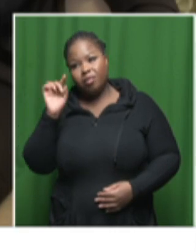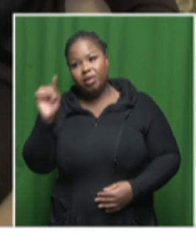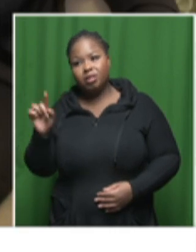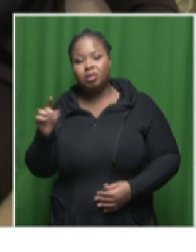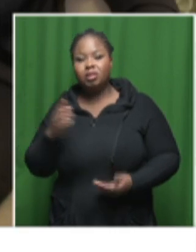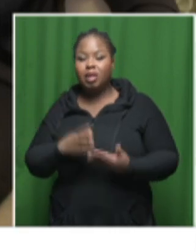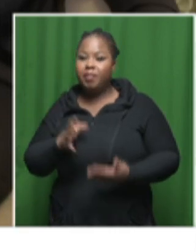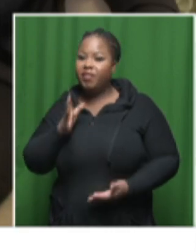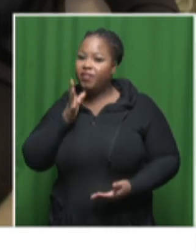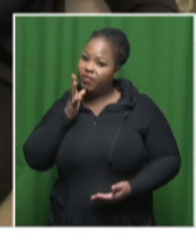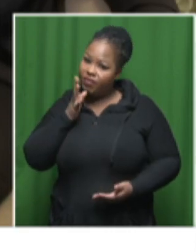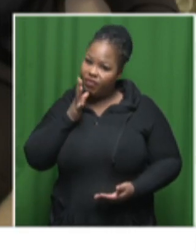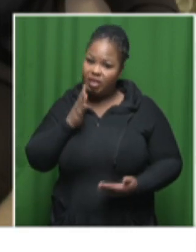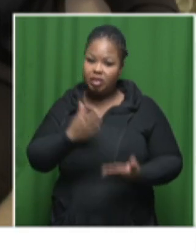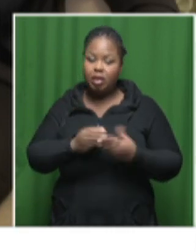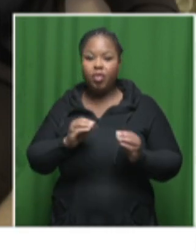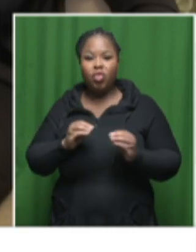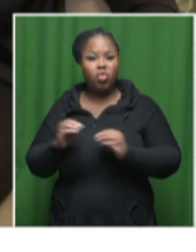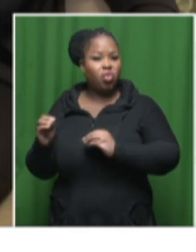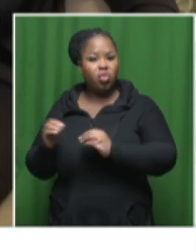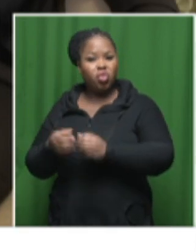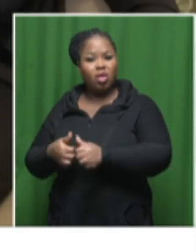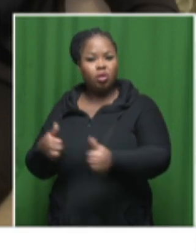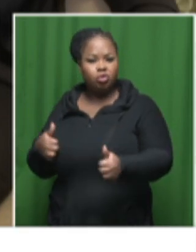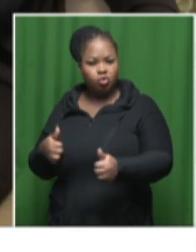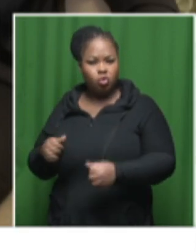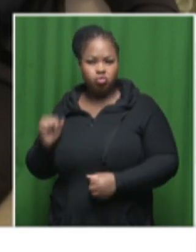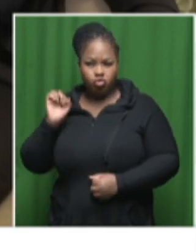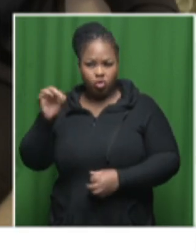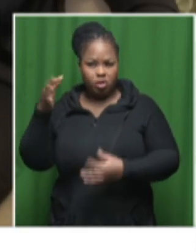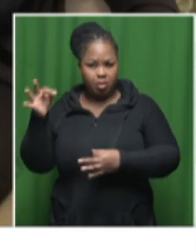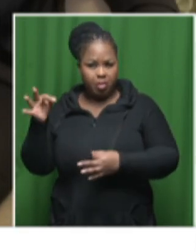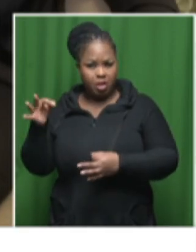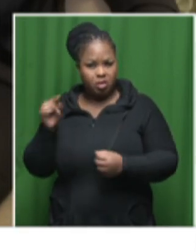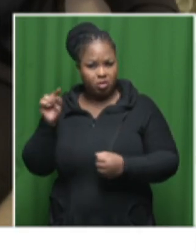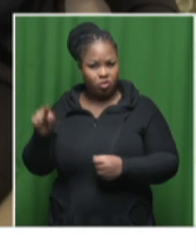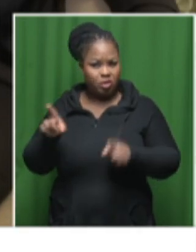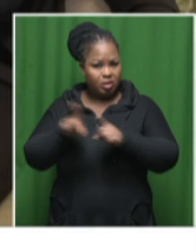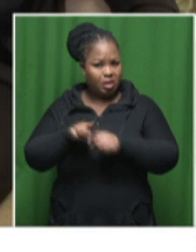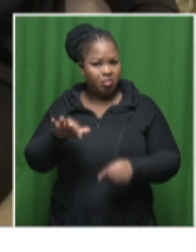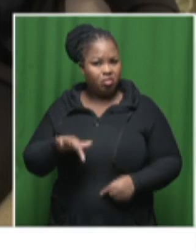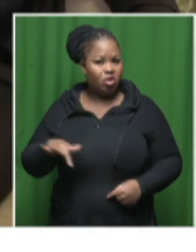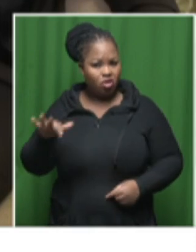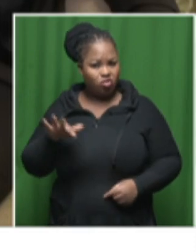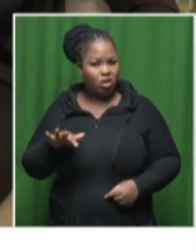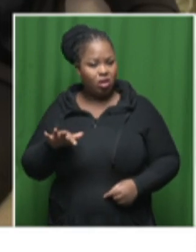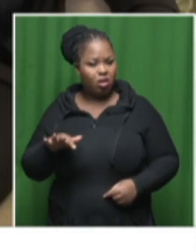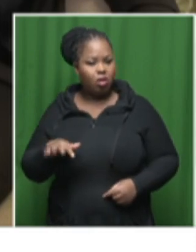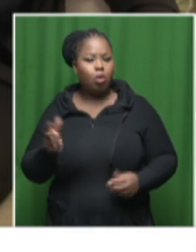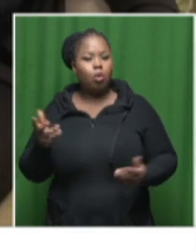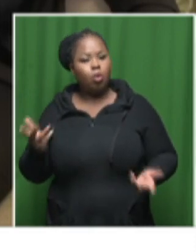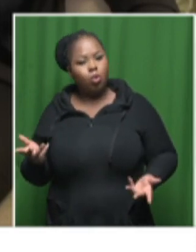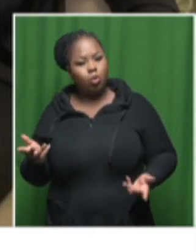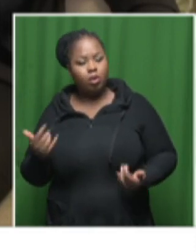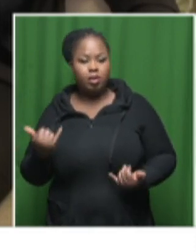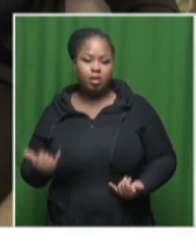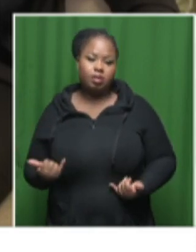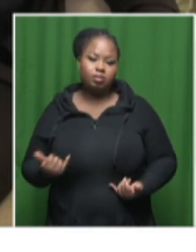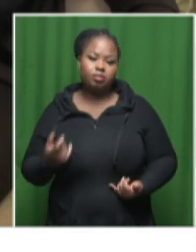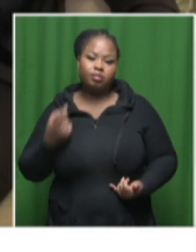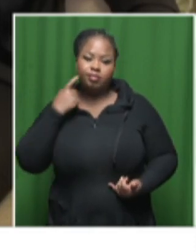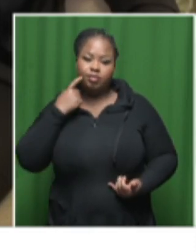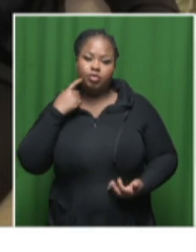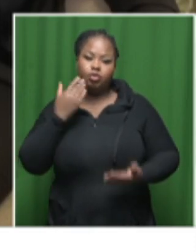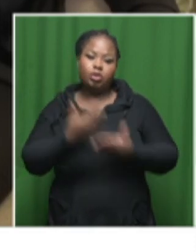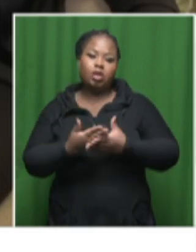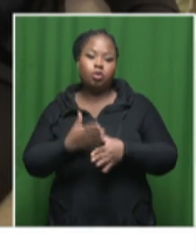facilities. So do you send your samples to those same facilities where the backlogs are, or are you able, through